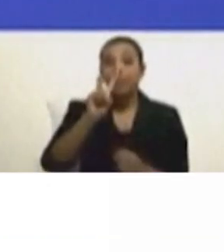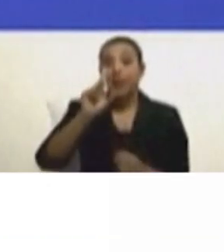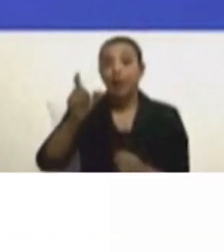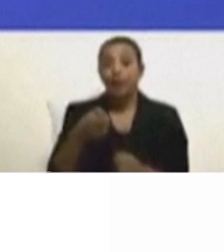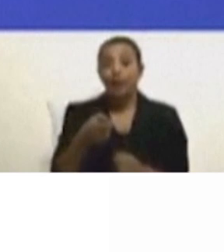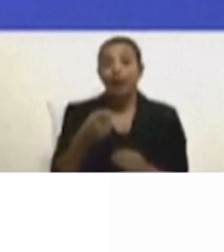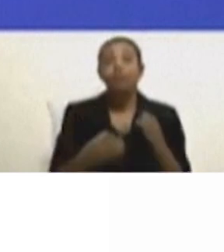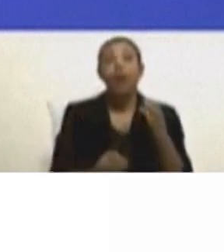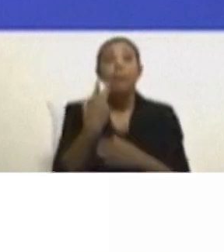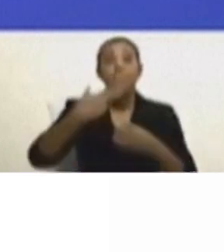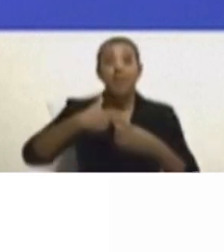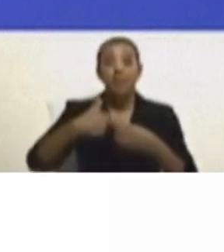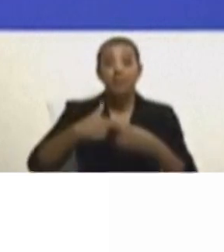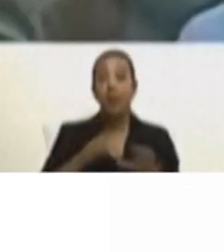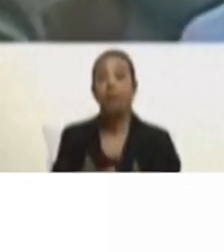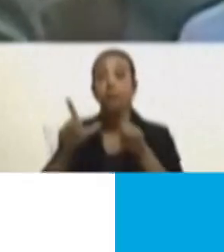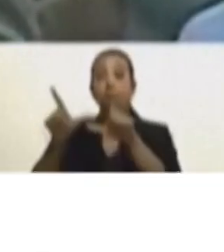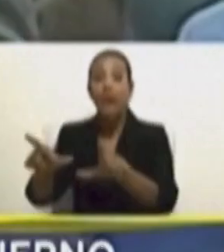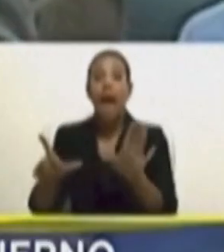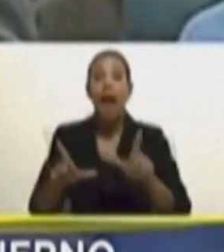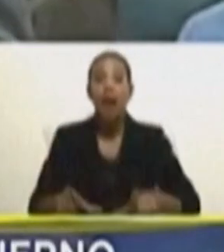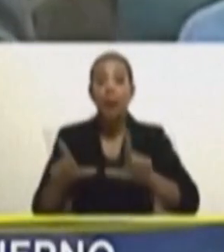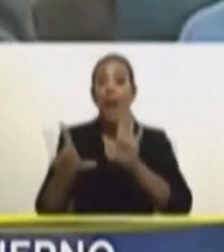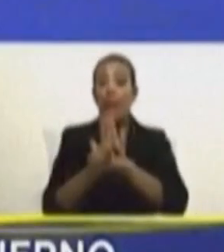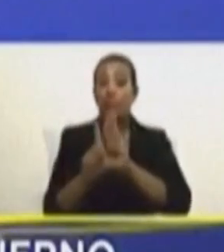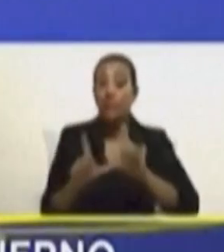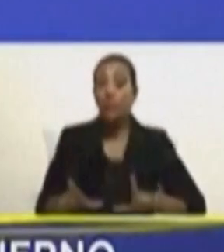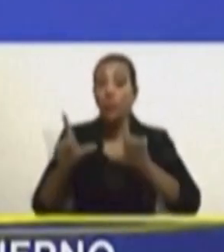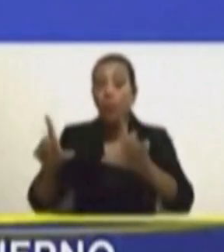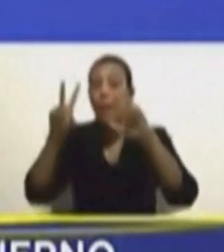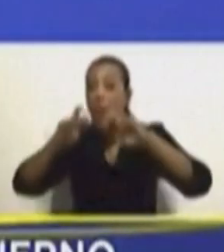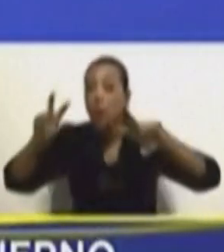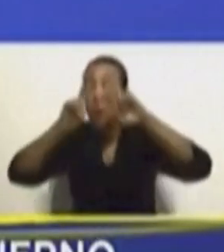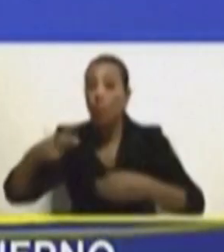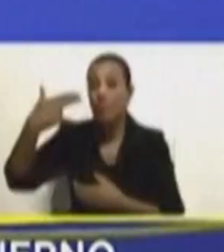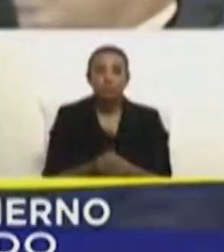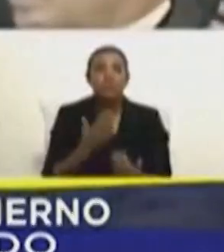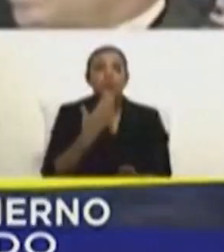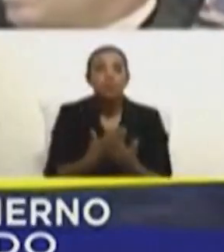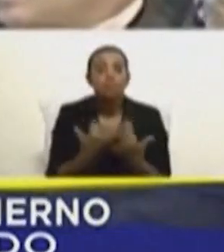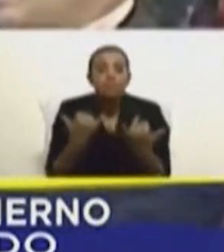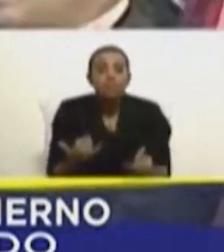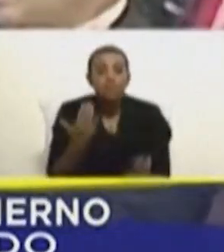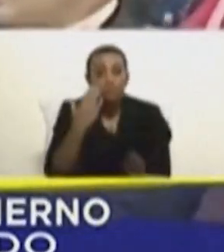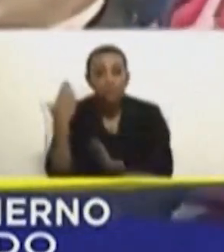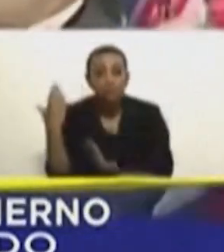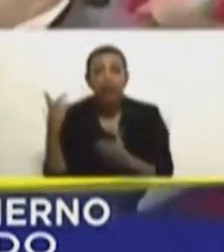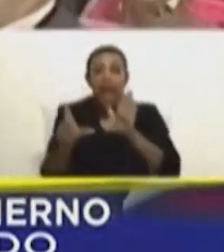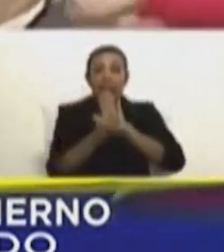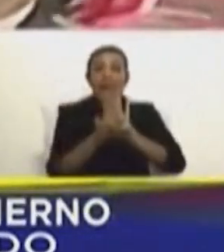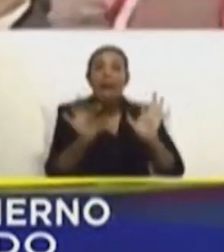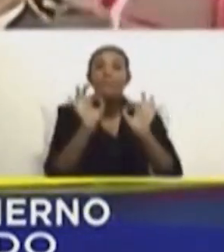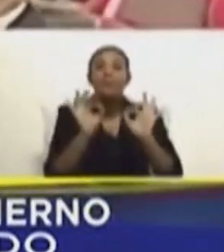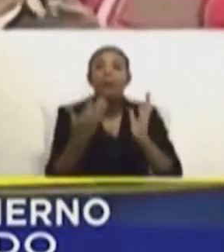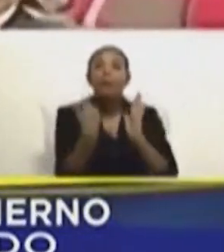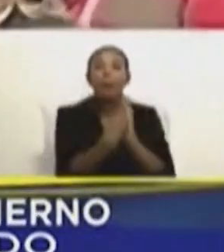licenses for the exploration and exploitation of oil, gas and mines in the entire area of our Guyana-Essequibo. Under the special law,